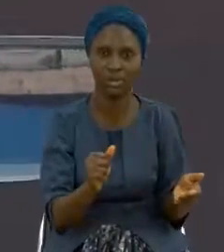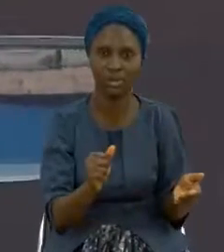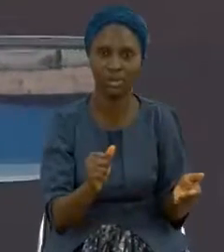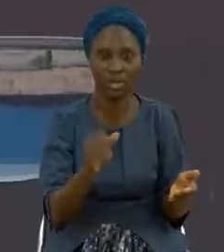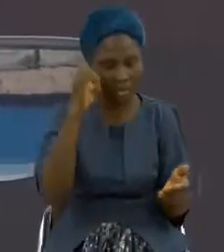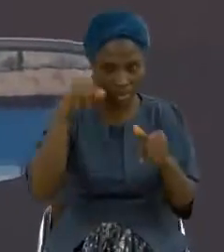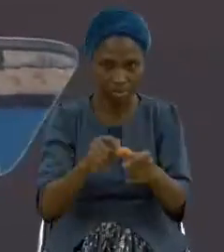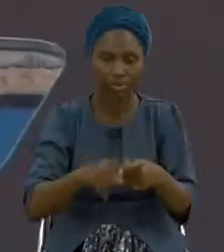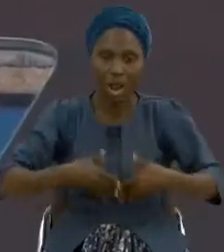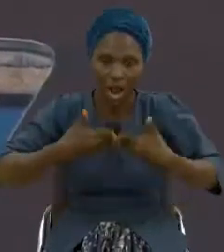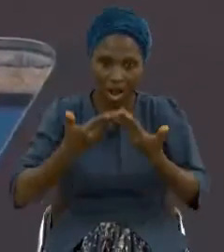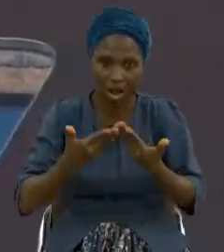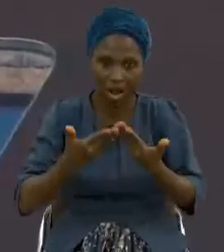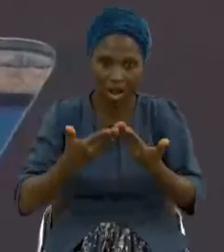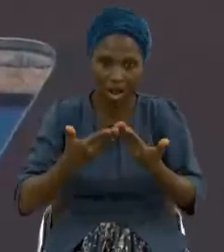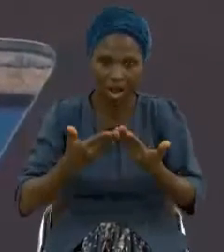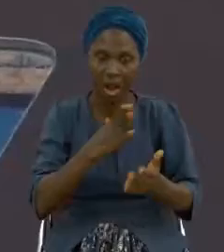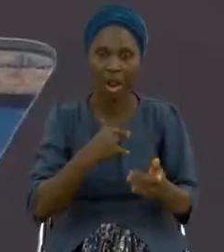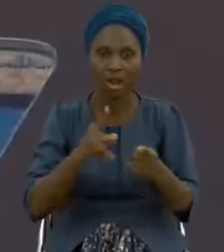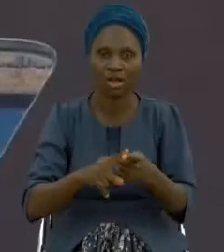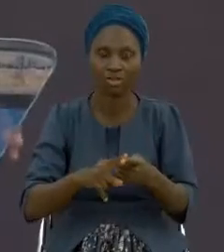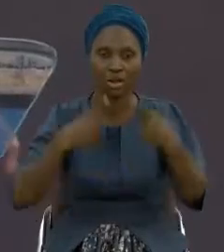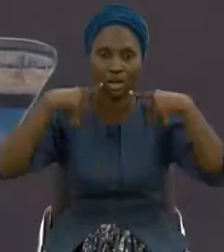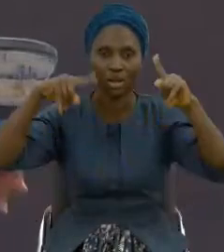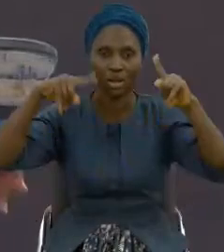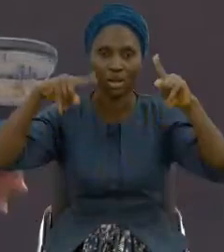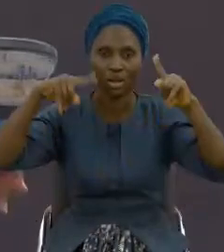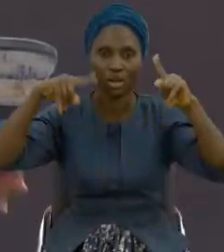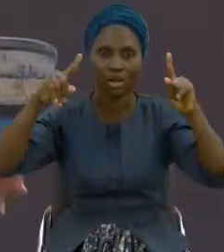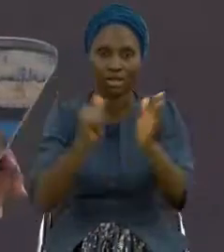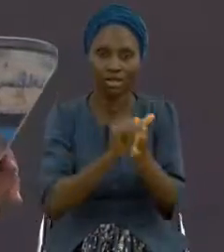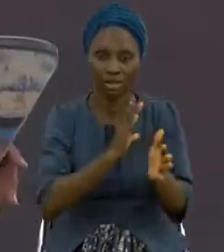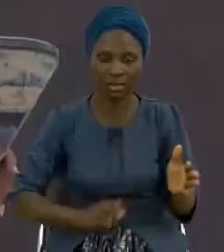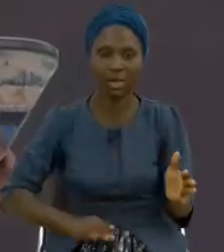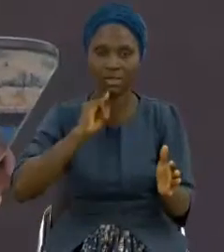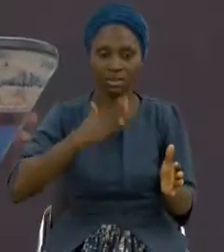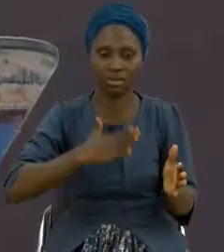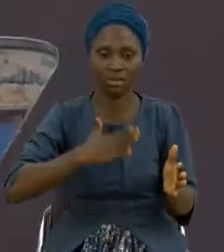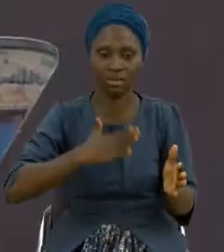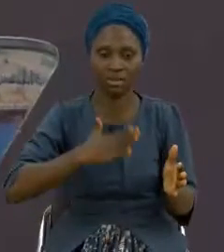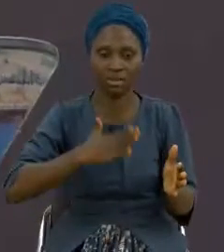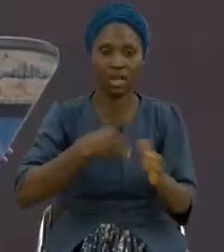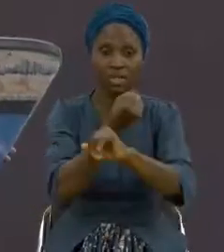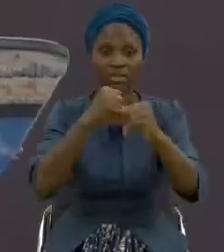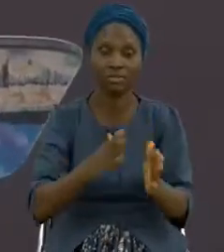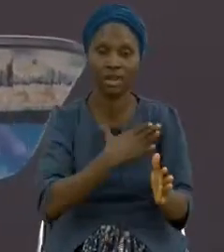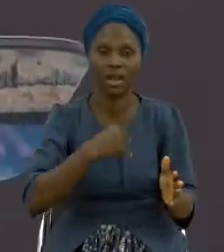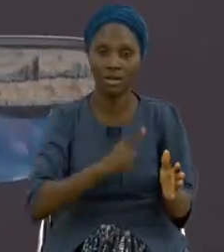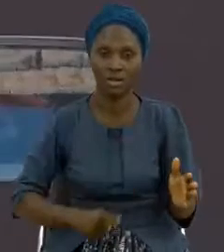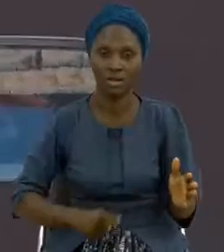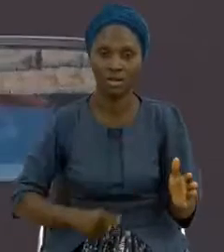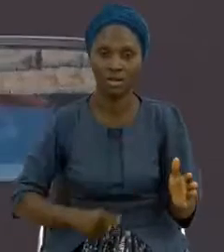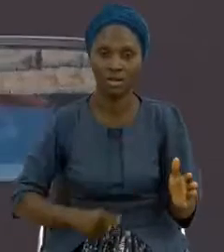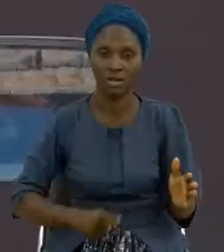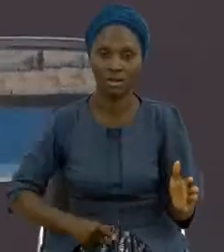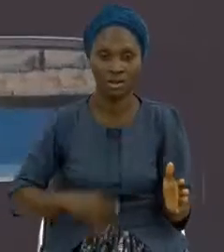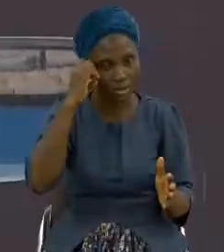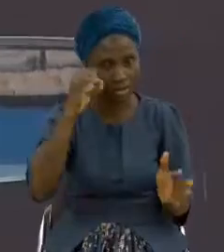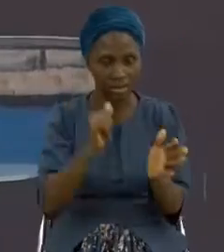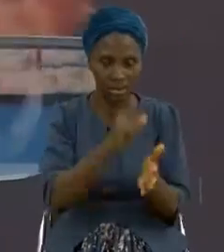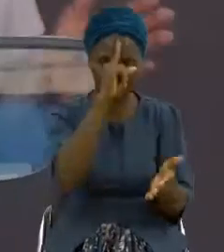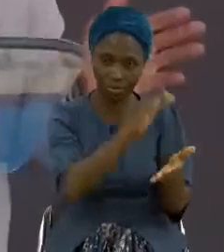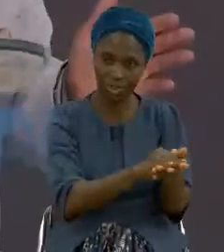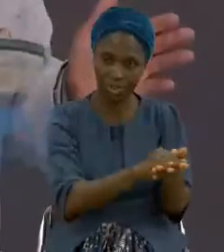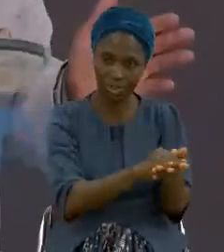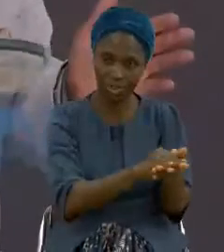Christ is my Savior and Lord. He that believeth and is baptized